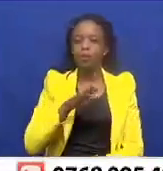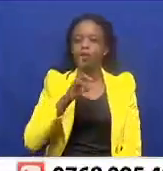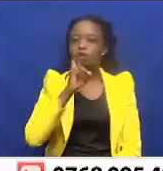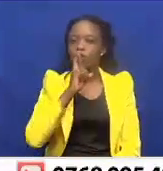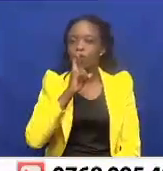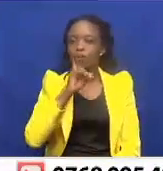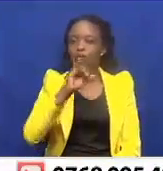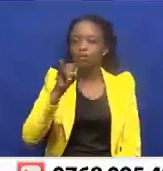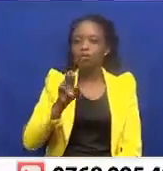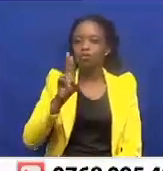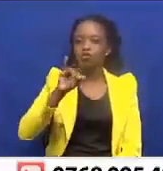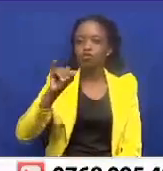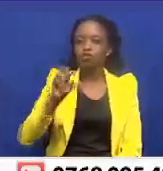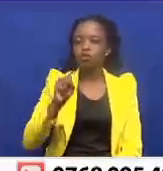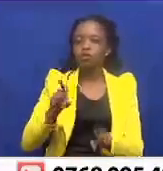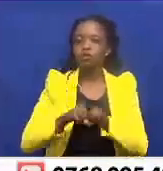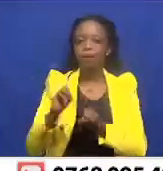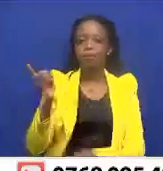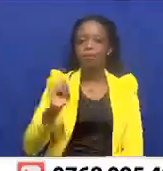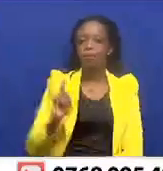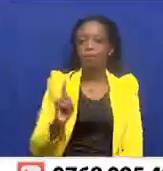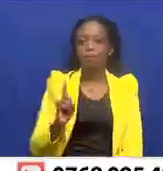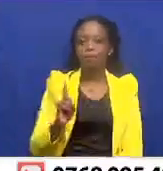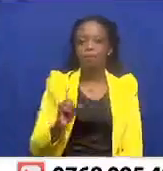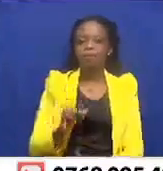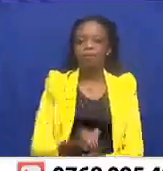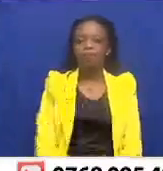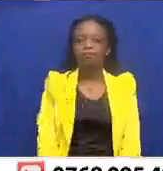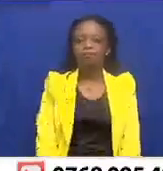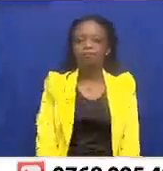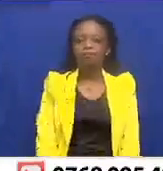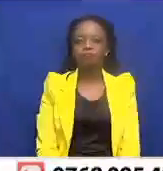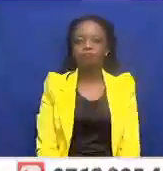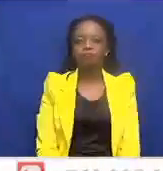Juja, and parts of Nairobi. Lynette Kidua, TV47.